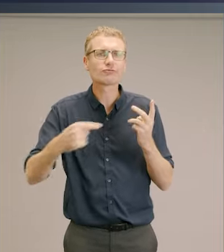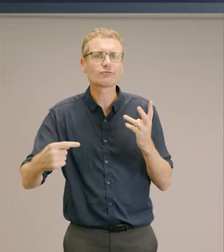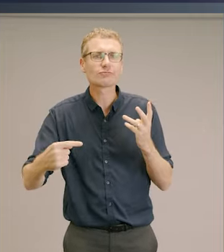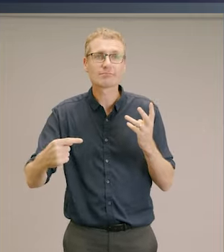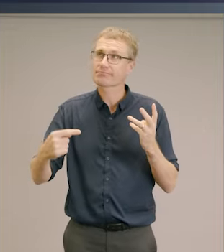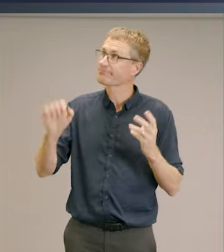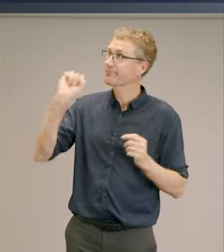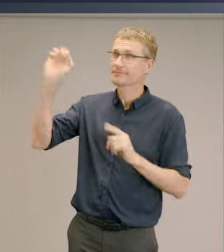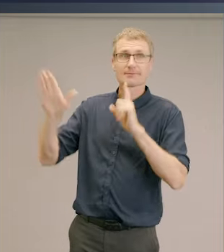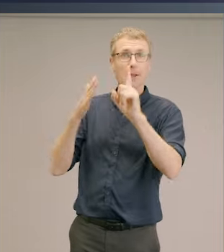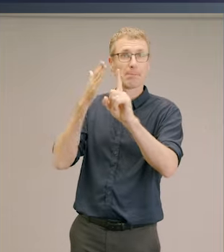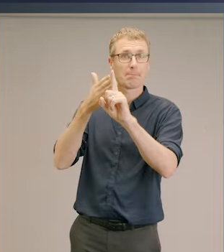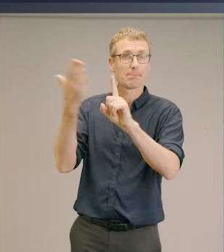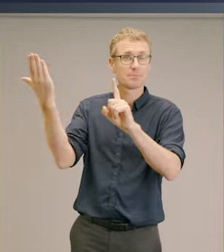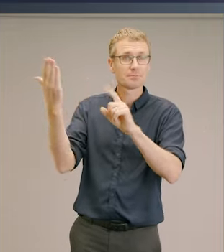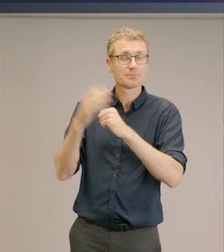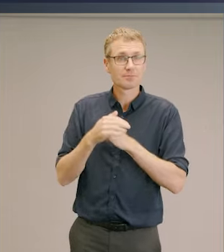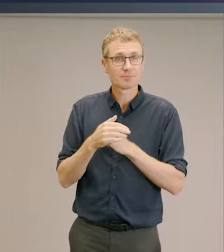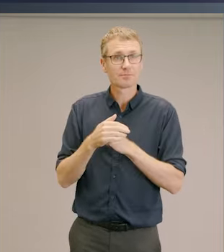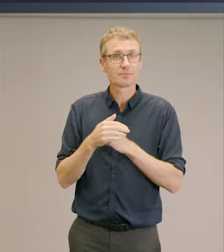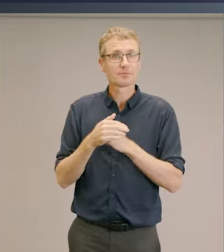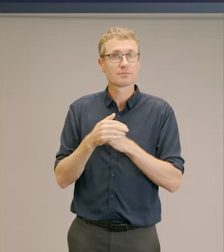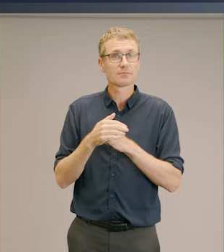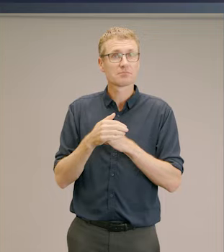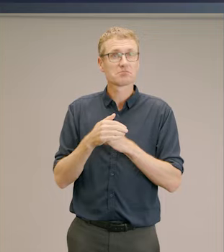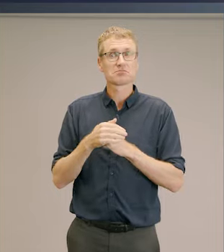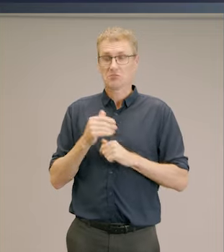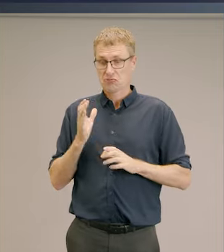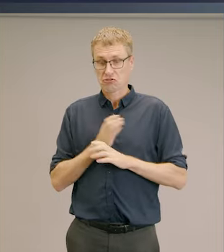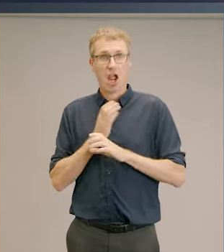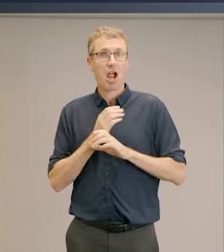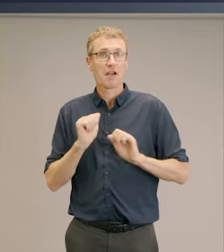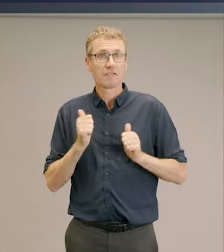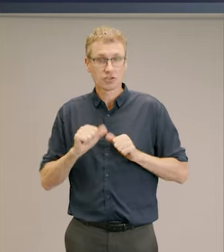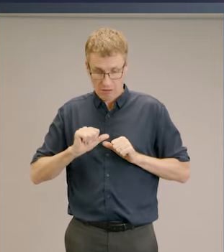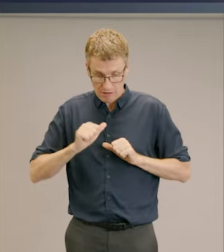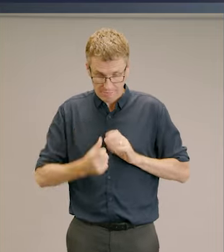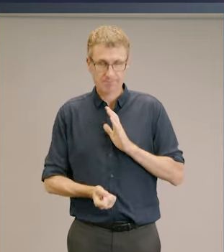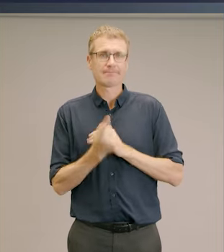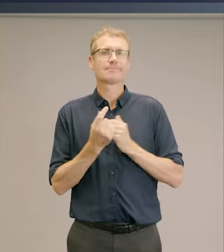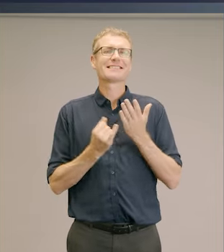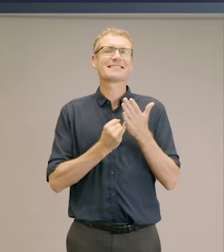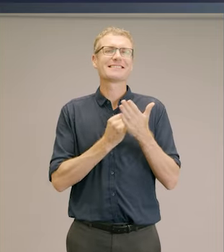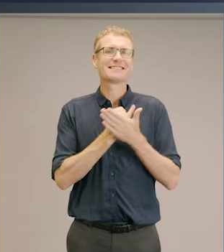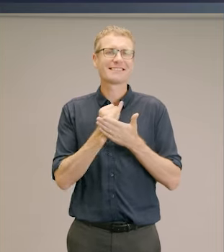made for us. That was God's original mandate. And then sin entered the story.